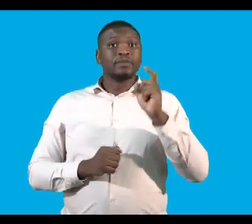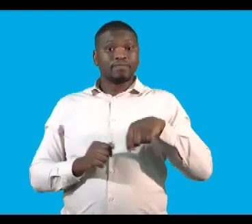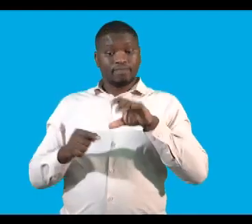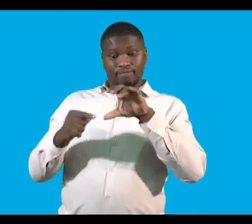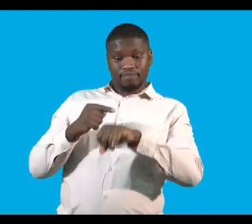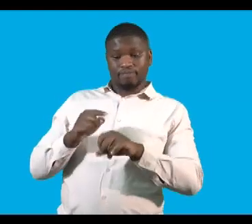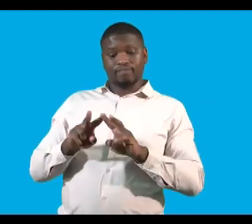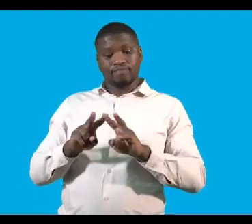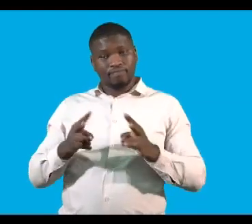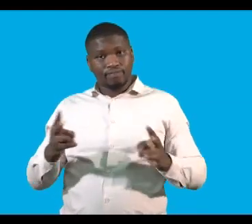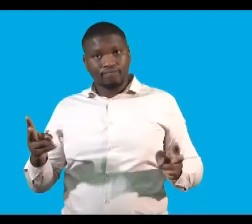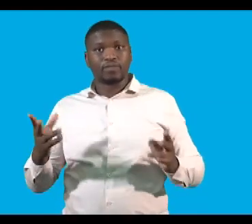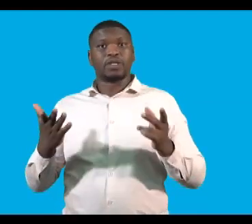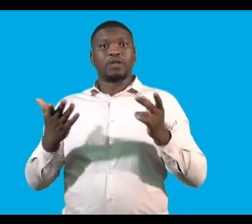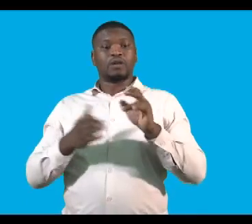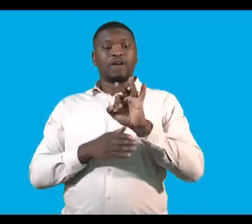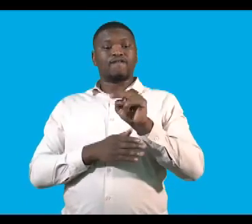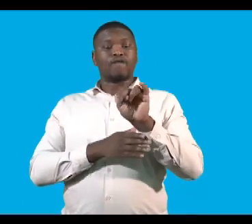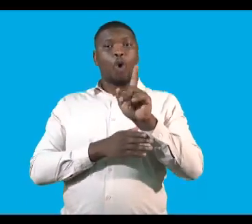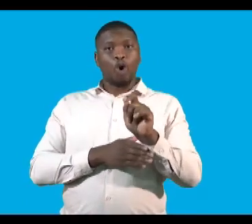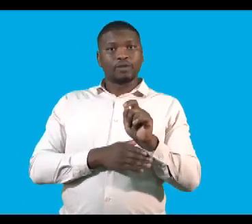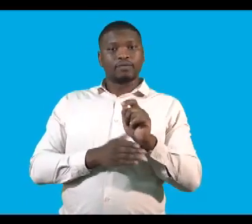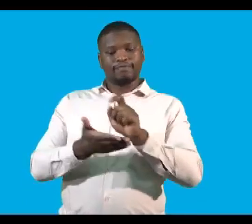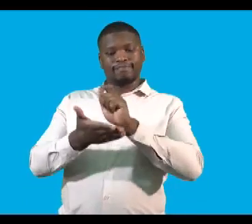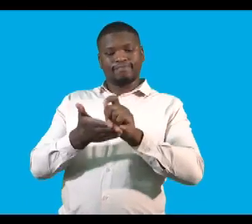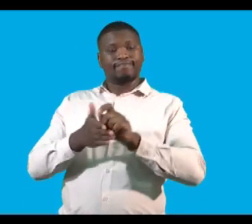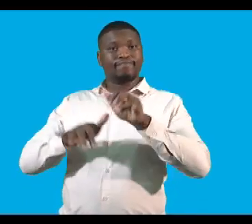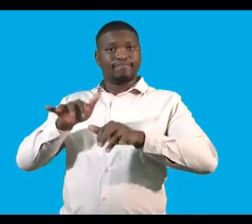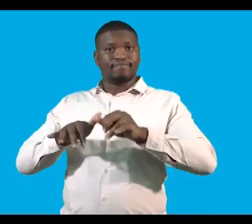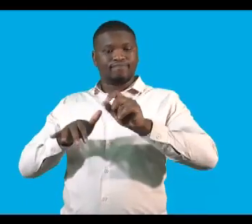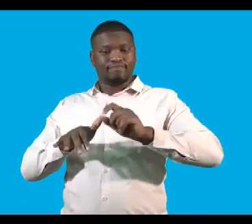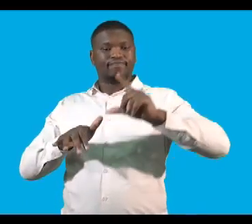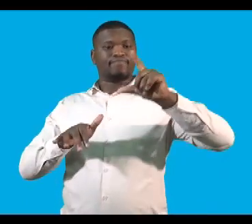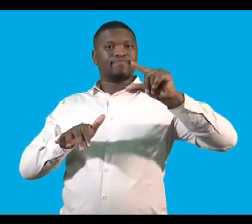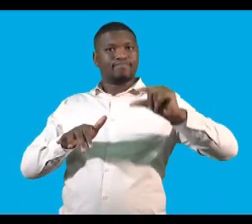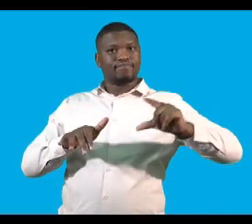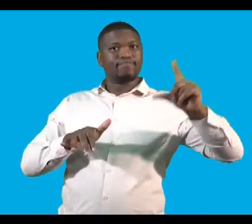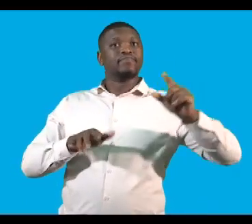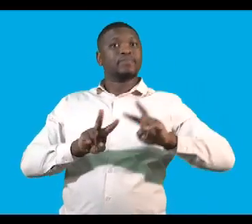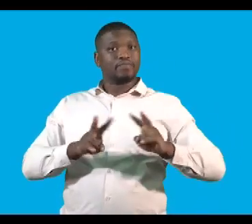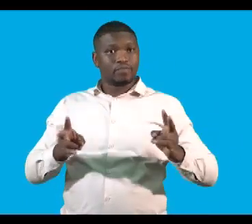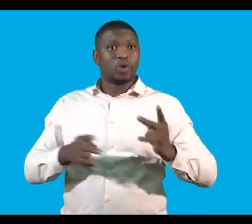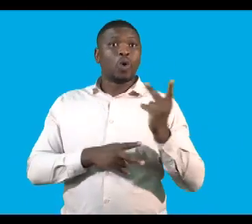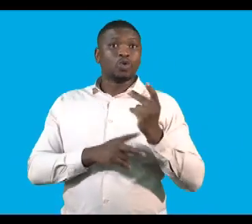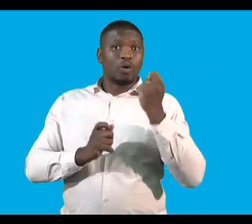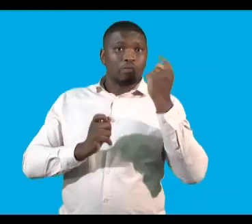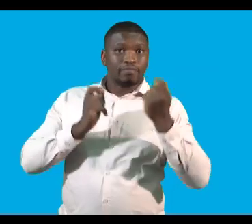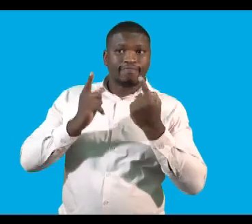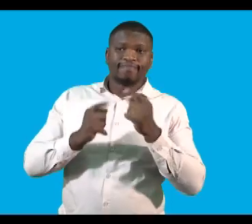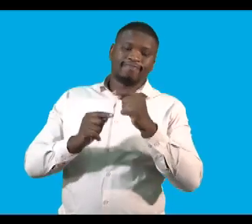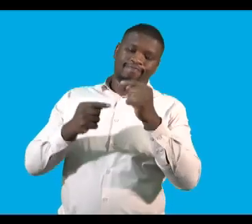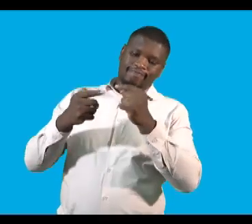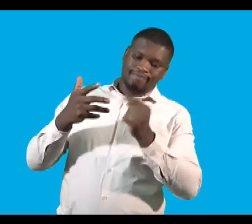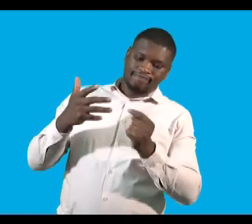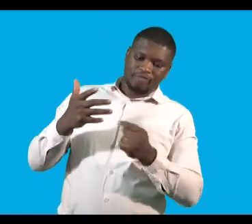sizes, captions, speech bubbles, and symbols. Understanding the composition of visual elements